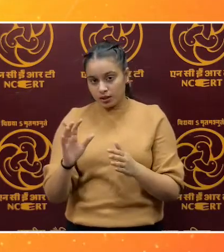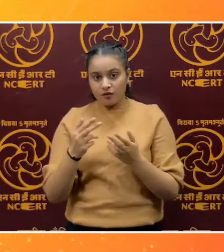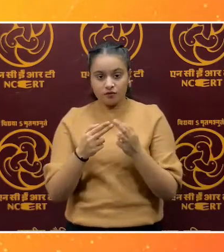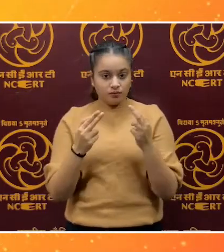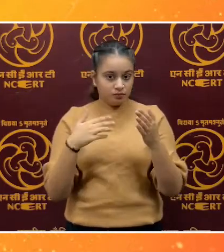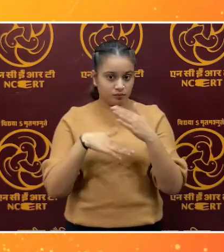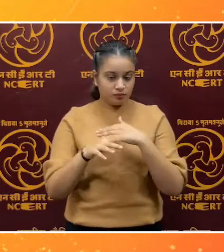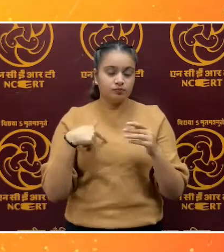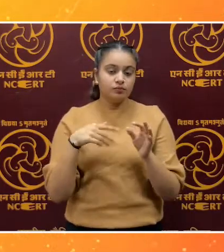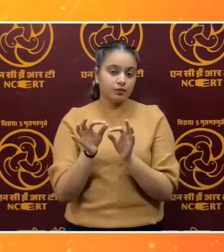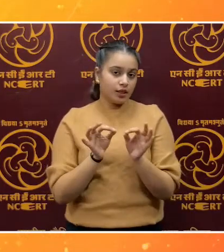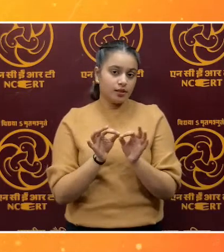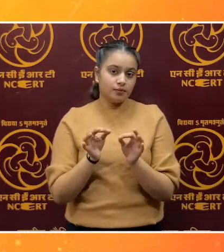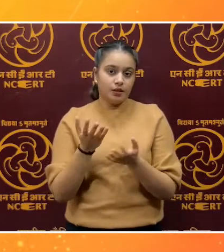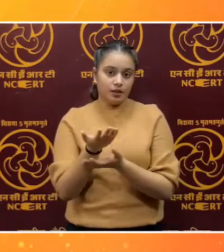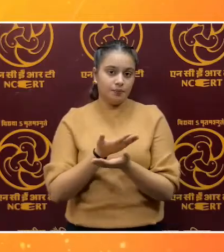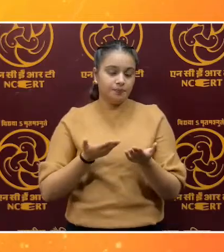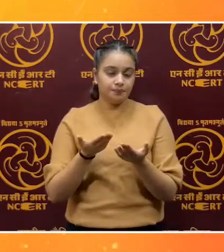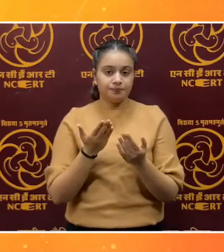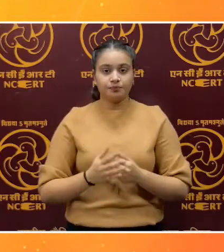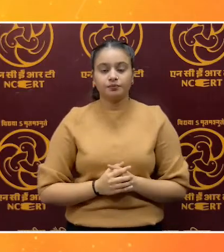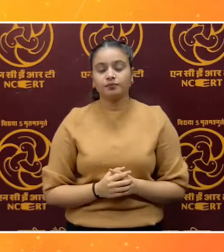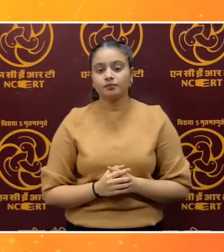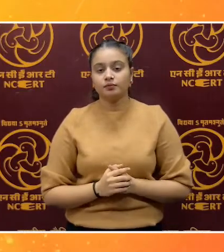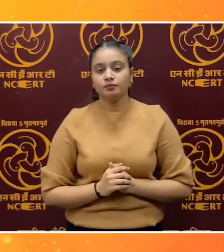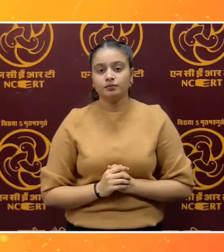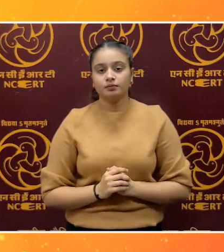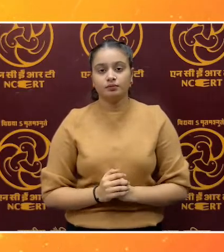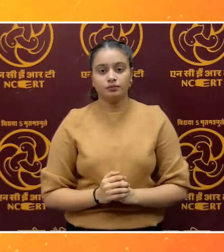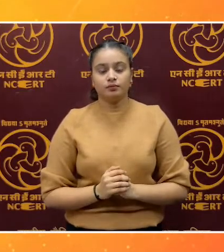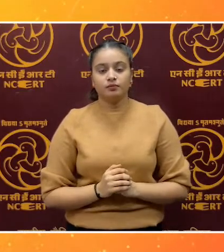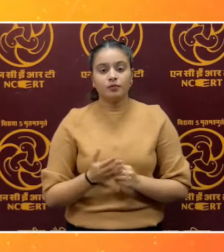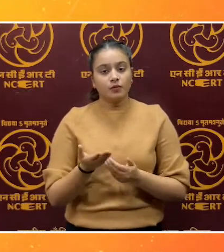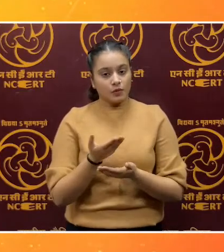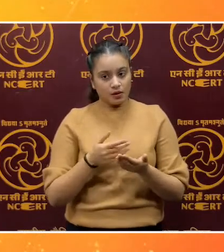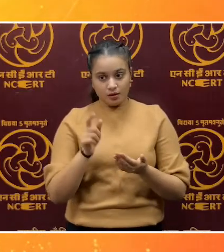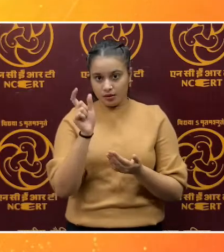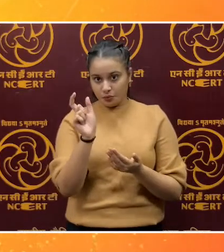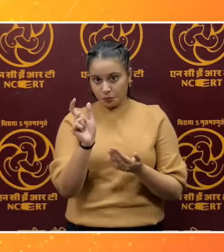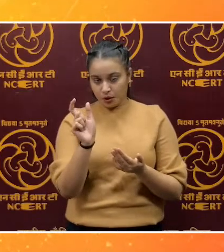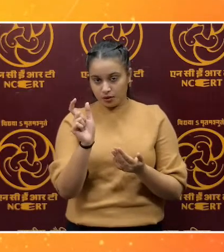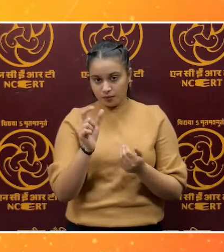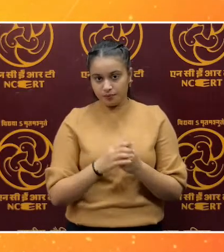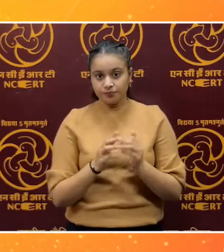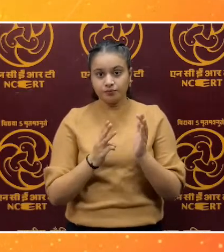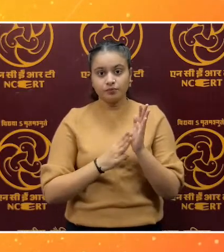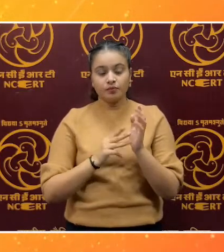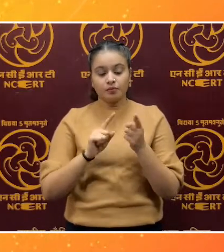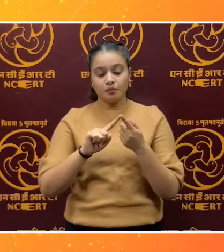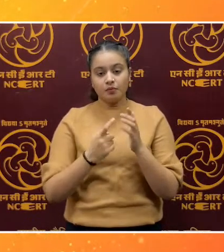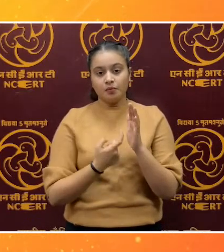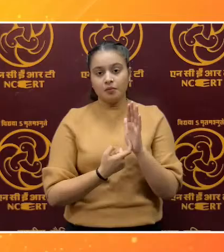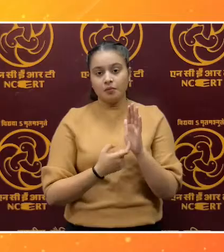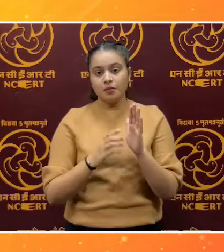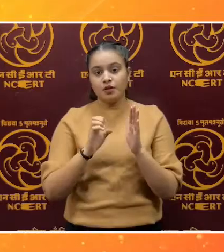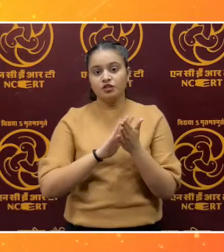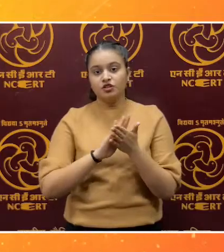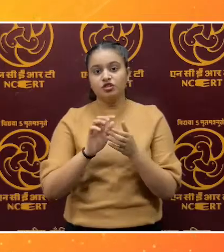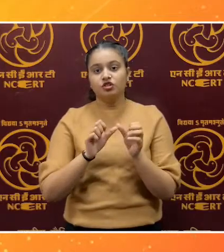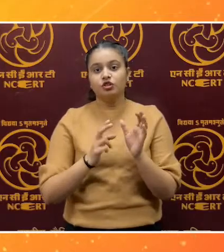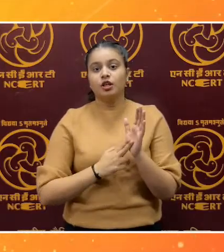So let me explain it to the young learners. As we have got this word merchant. Now, who is a merchant,